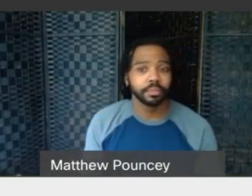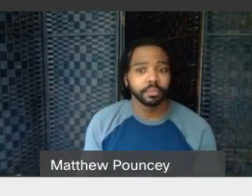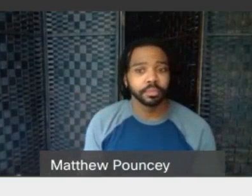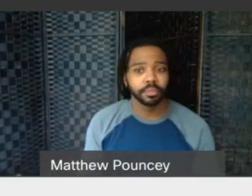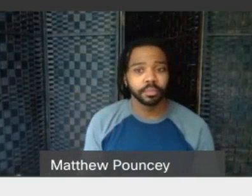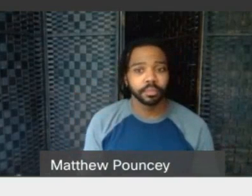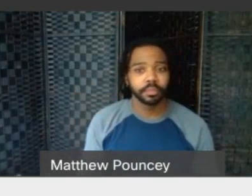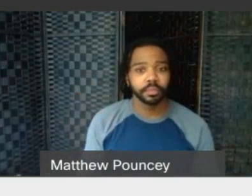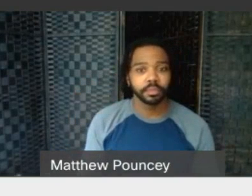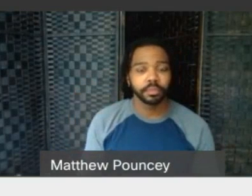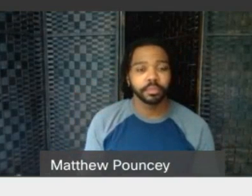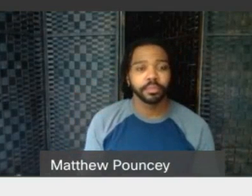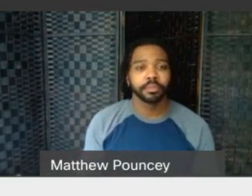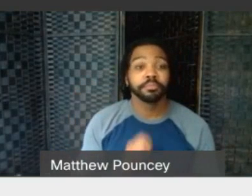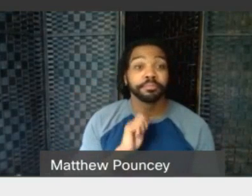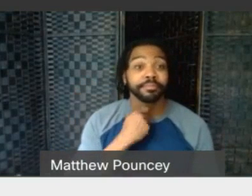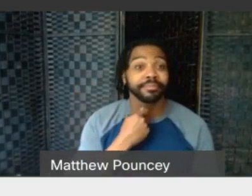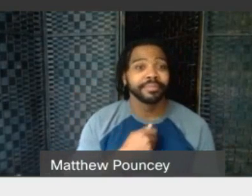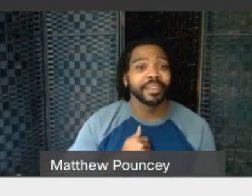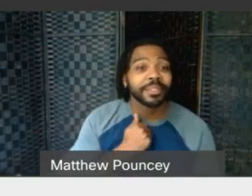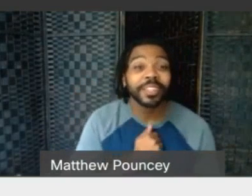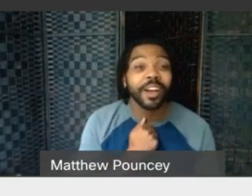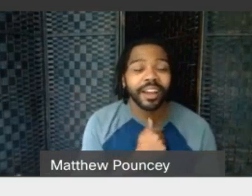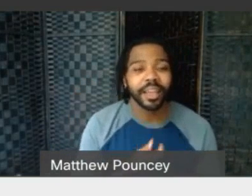Hi, sorry, I was having trouble unmuting.